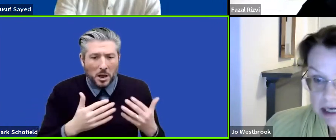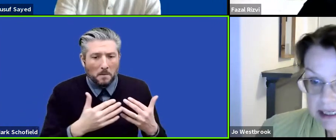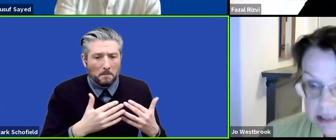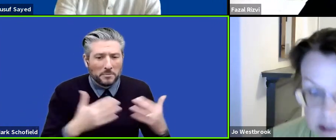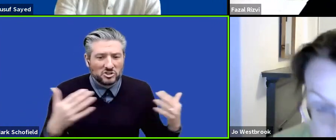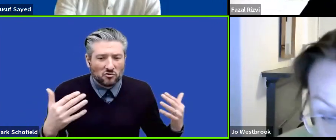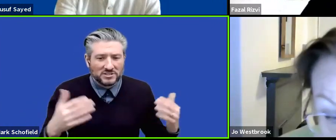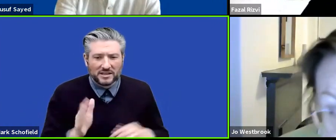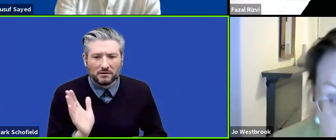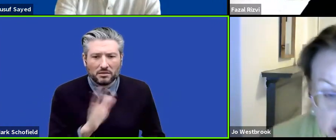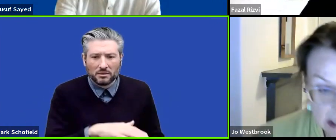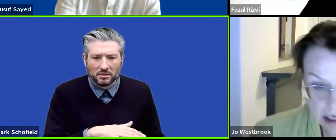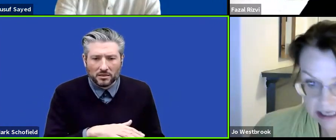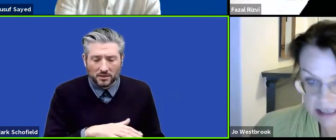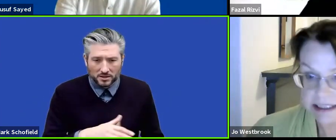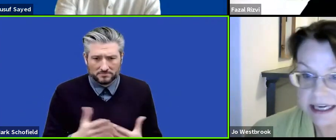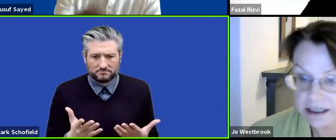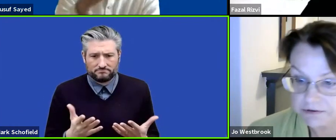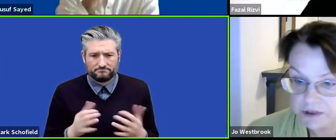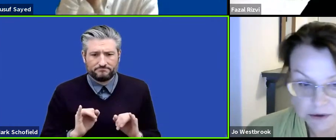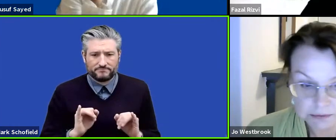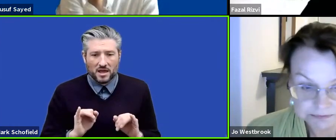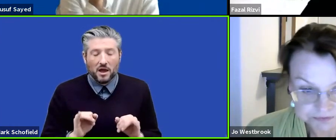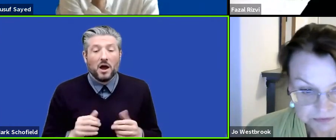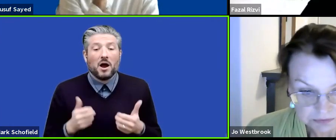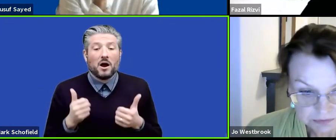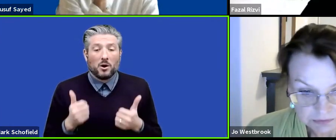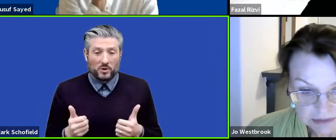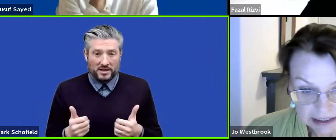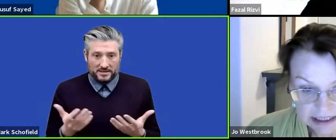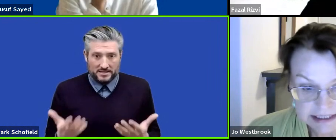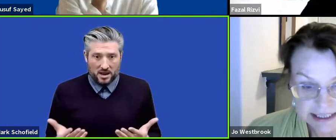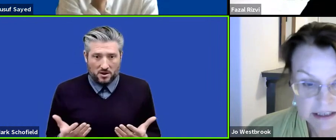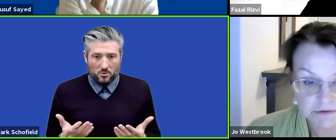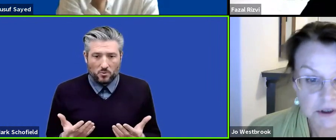So let's take a few